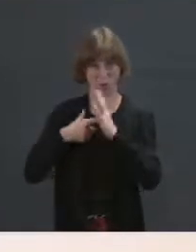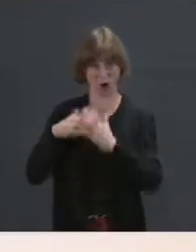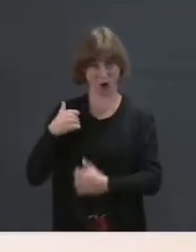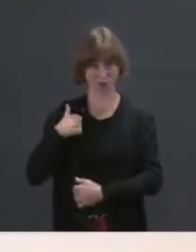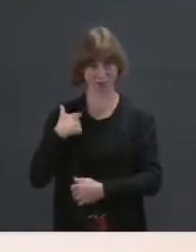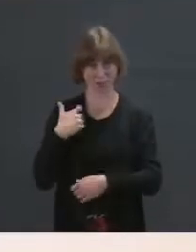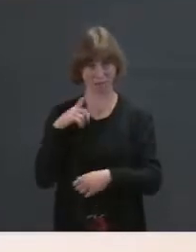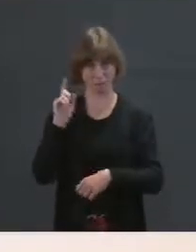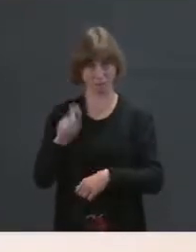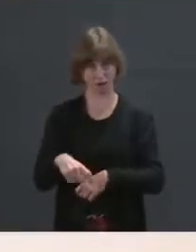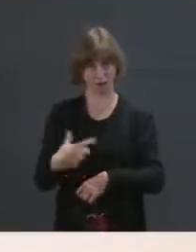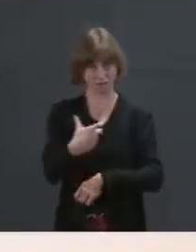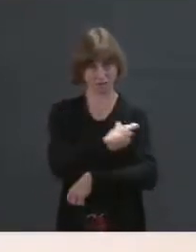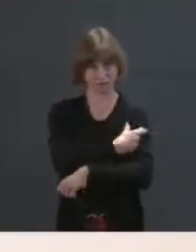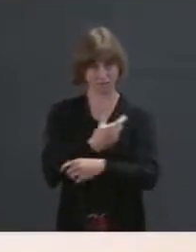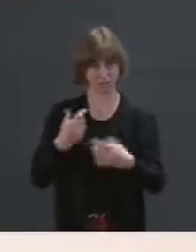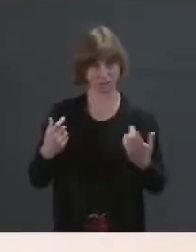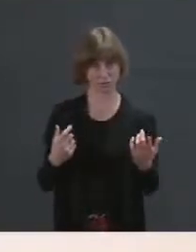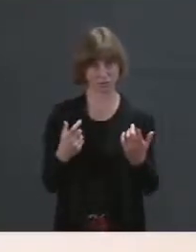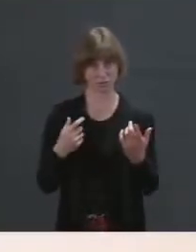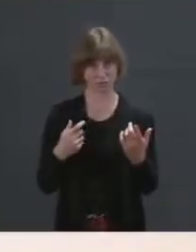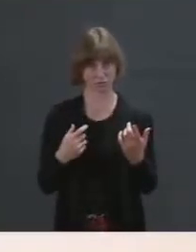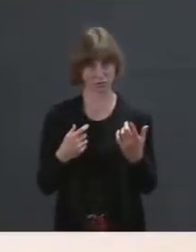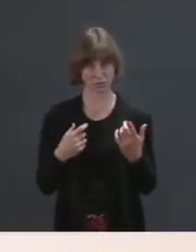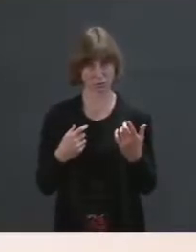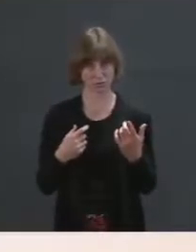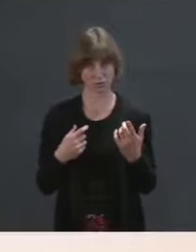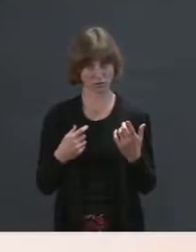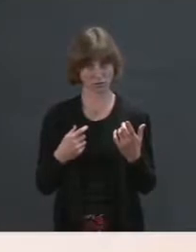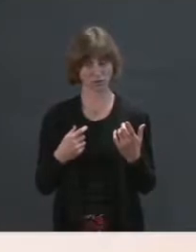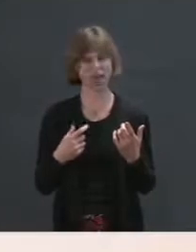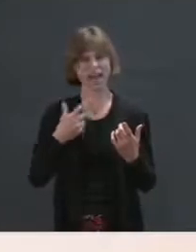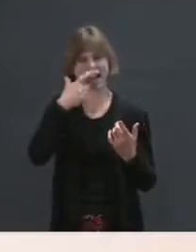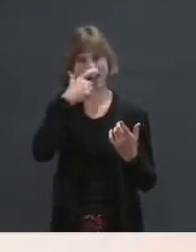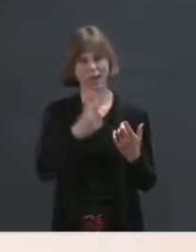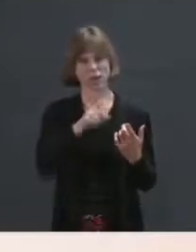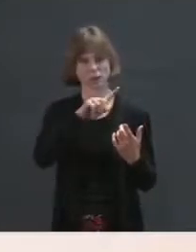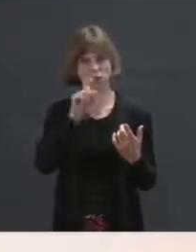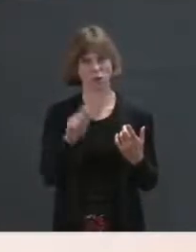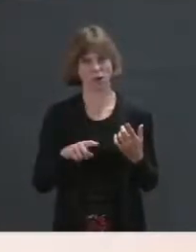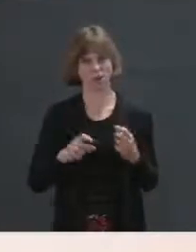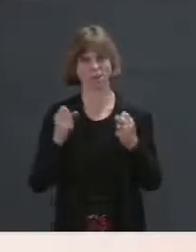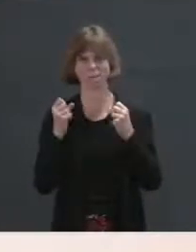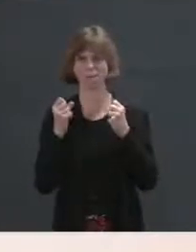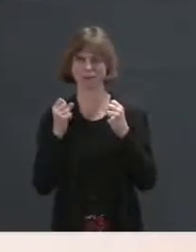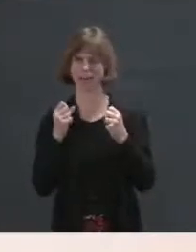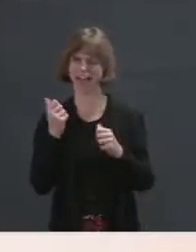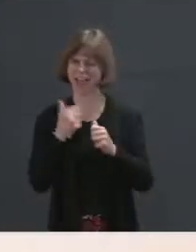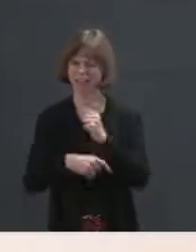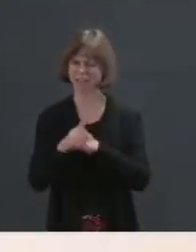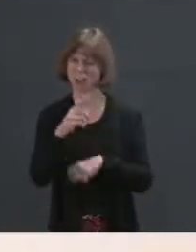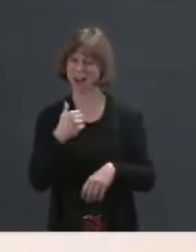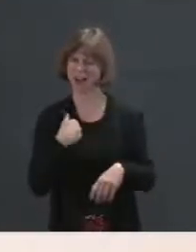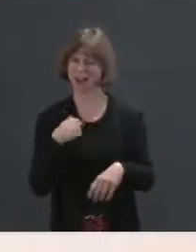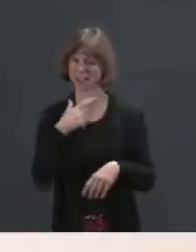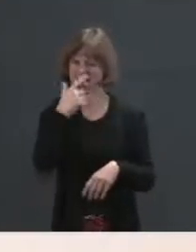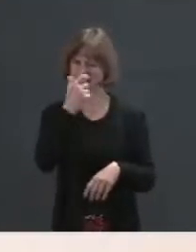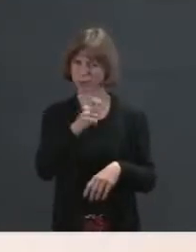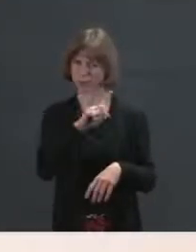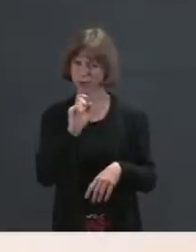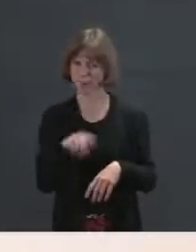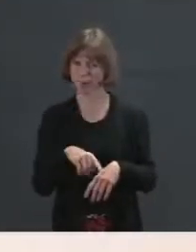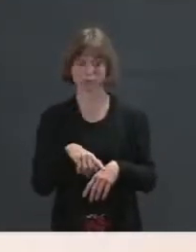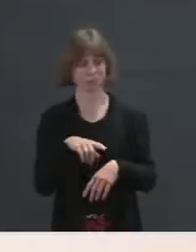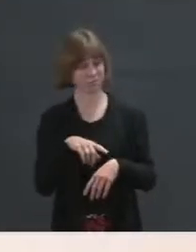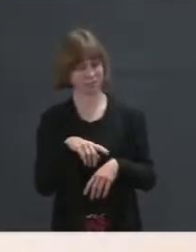and is wanting or willing to do? That's a really interesting question. Everyone's questions are interesting, but that's a very interesting question. I have